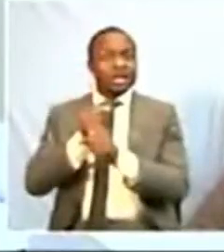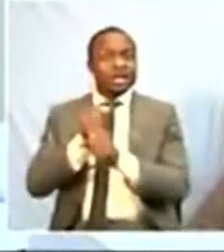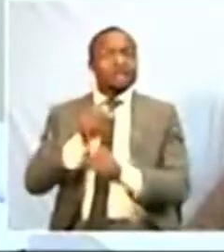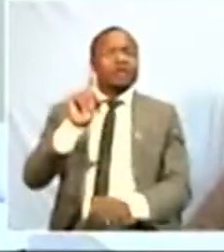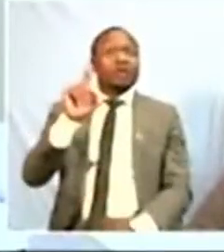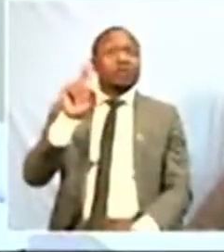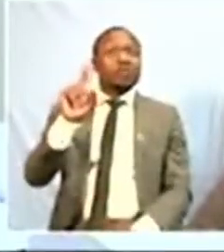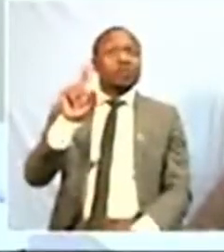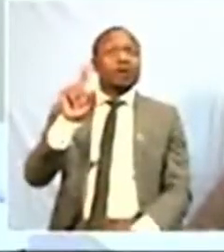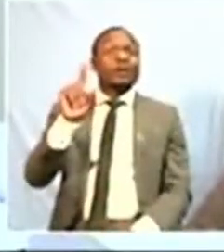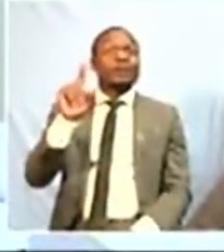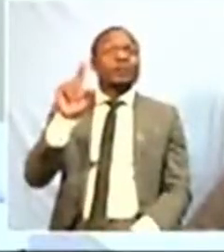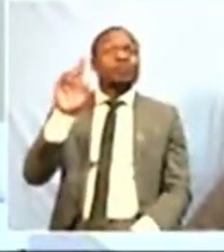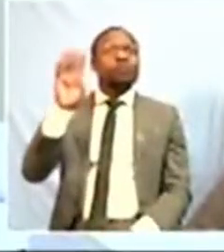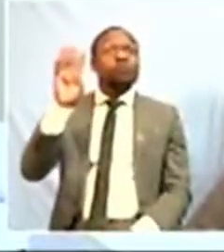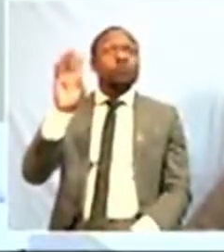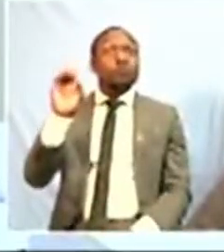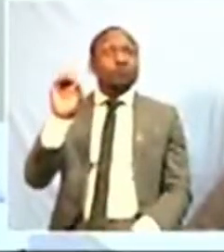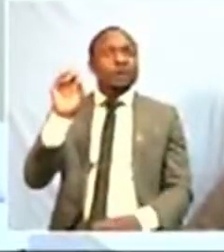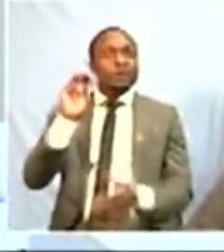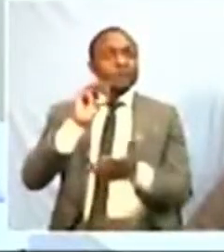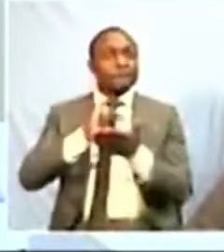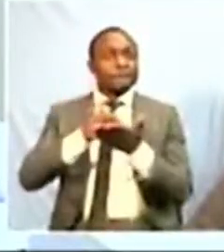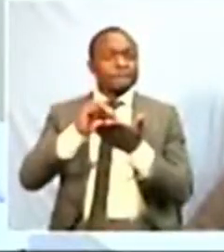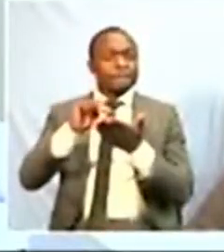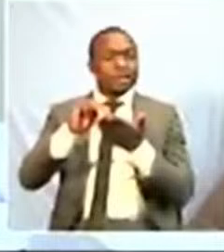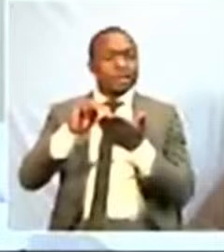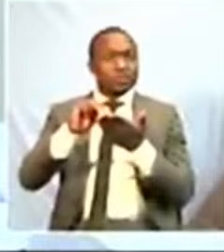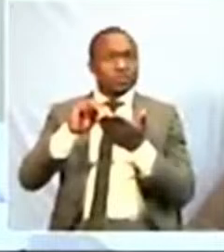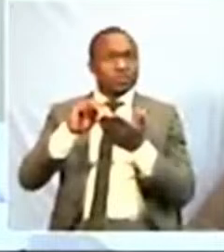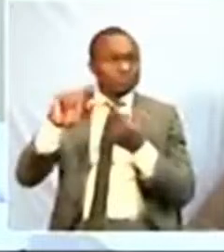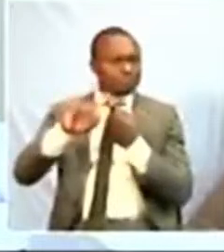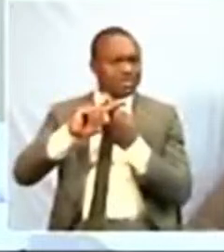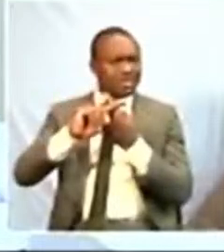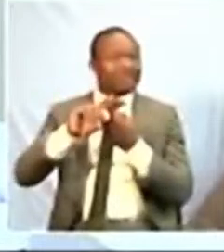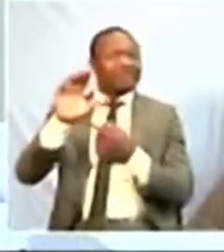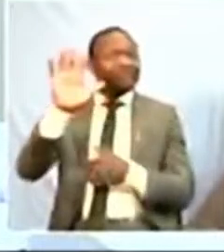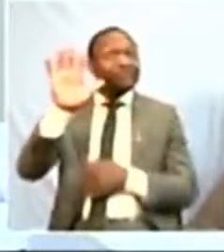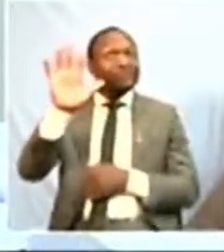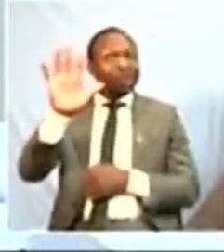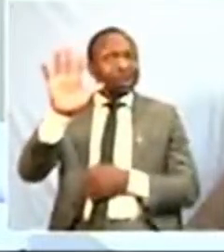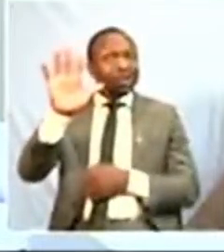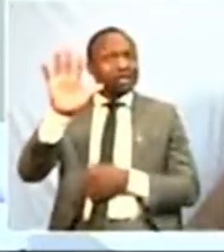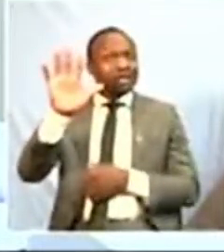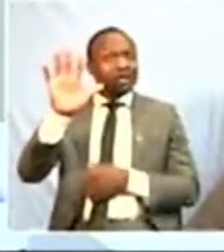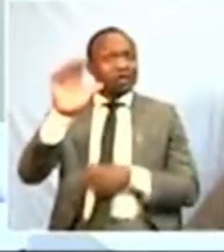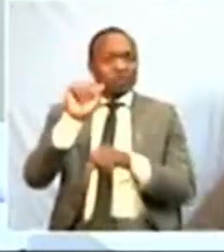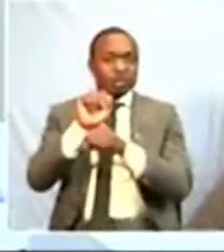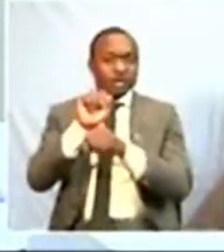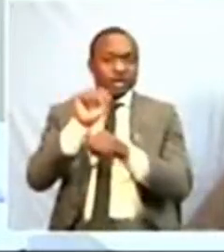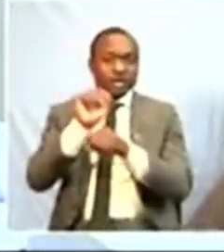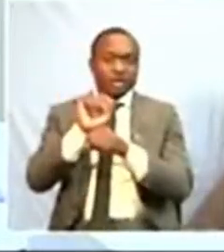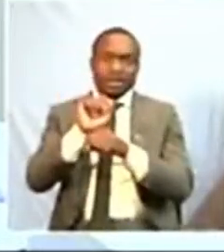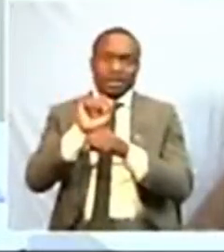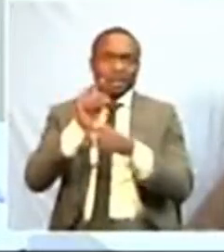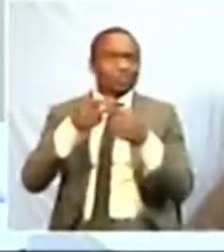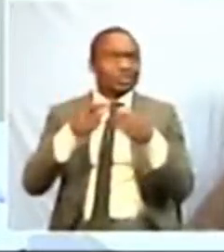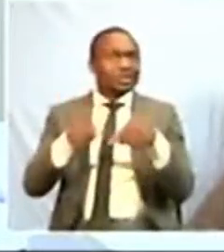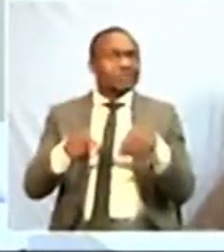140 million plus, all the 5, work done,